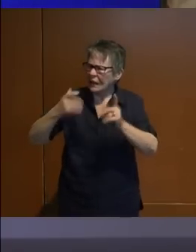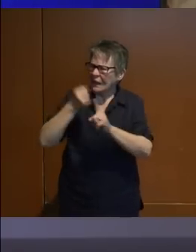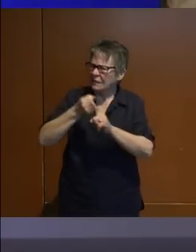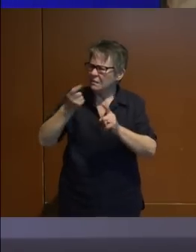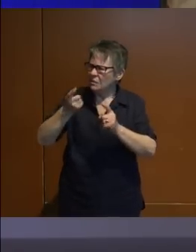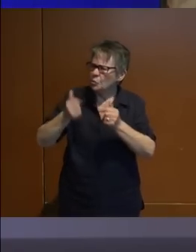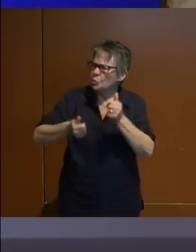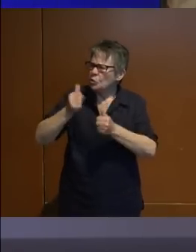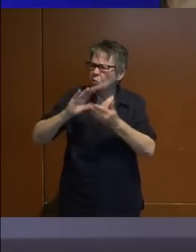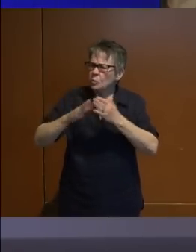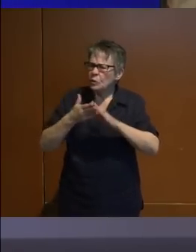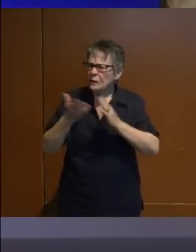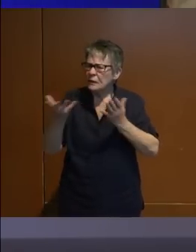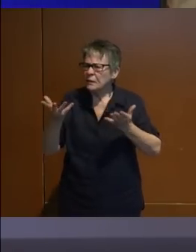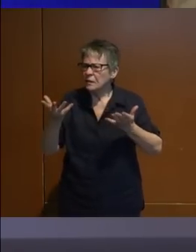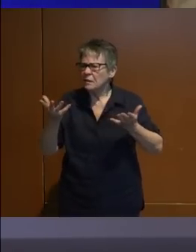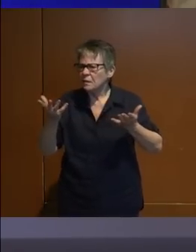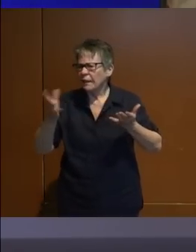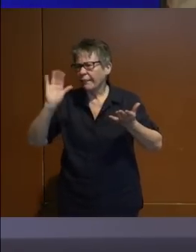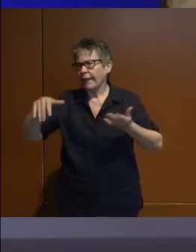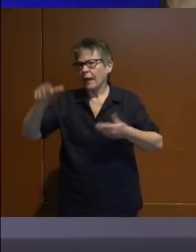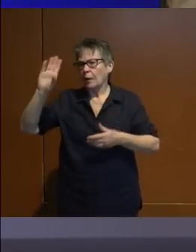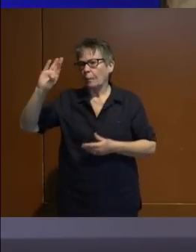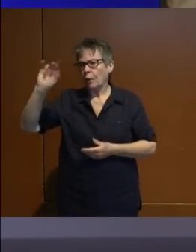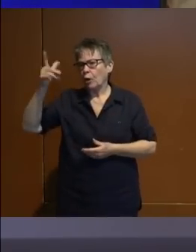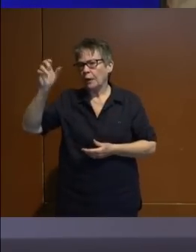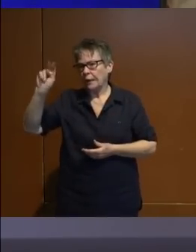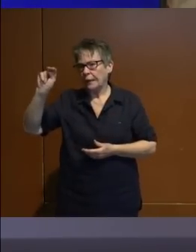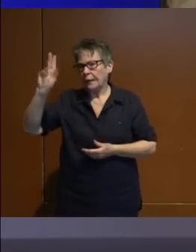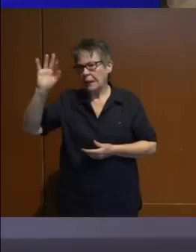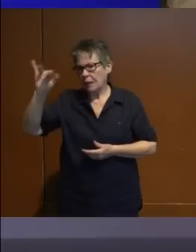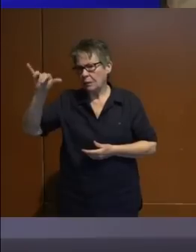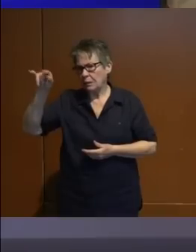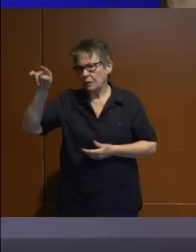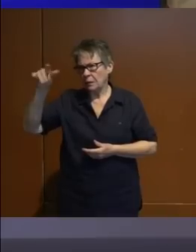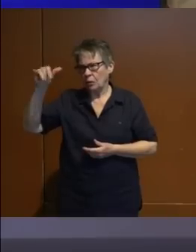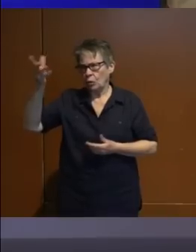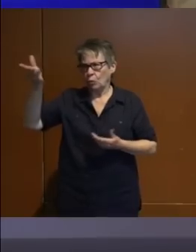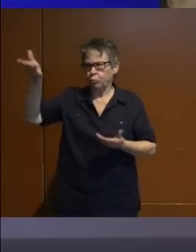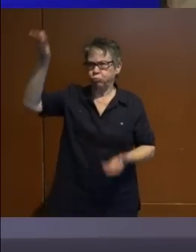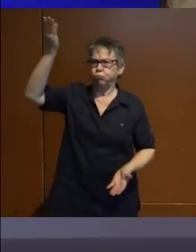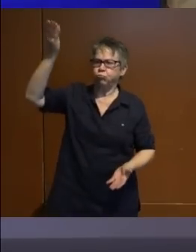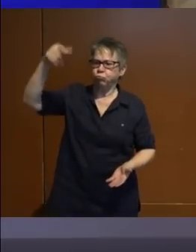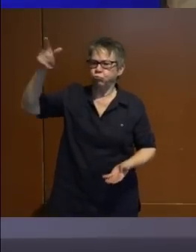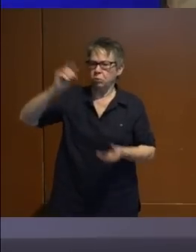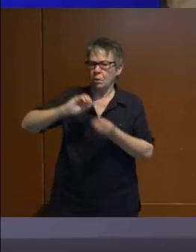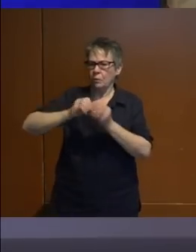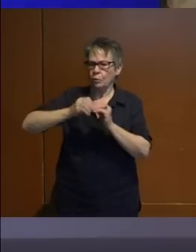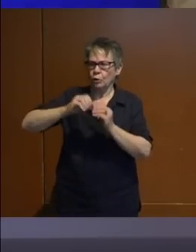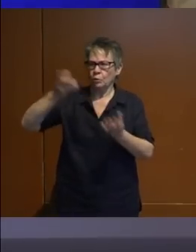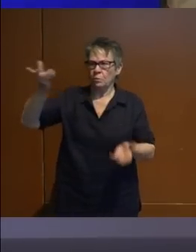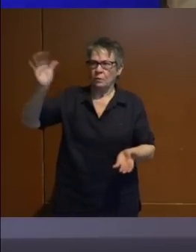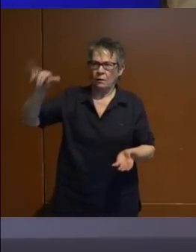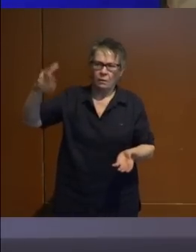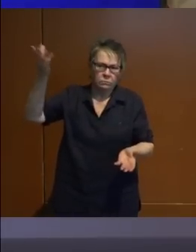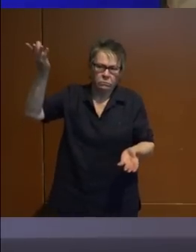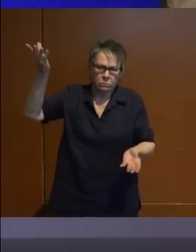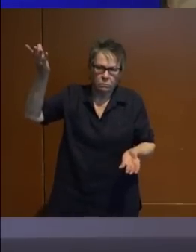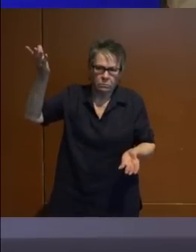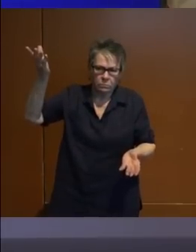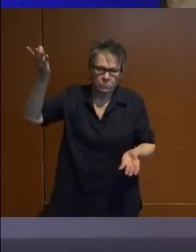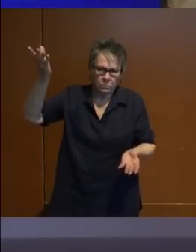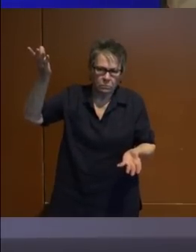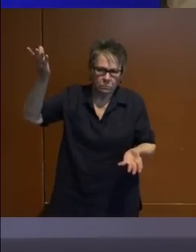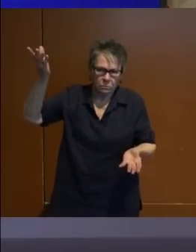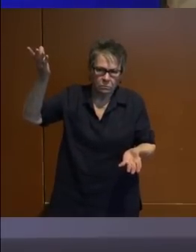the reality in Bergen County would be an example, which I think is pretty known, right? So I don't mean, I'm not saying